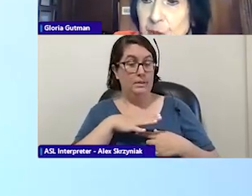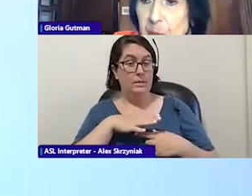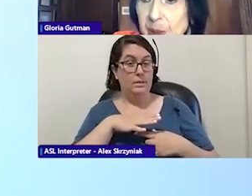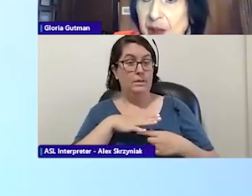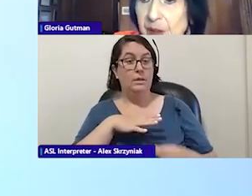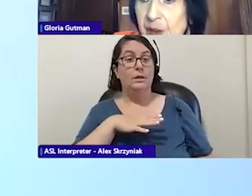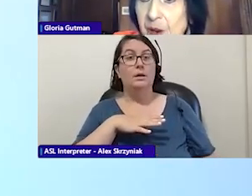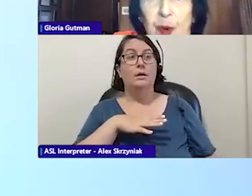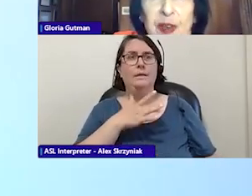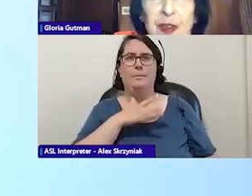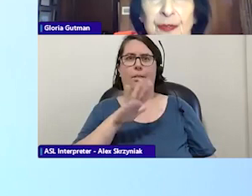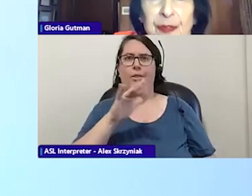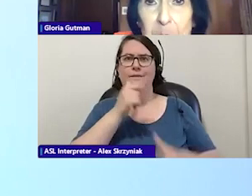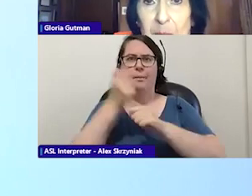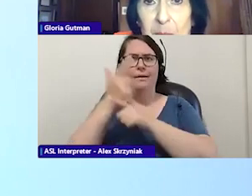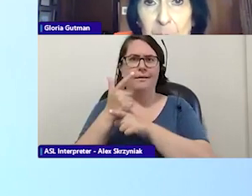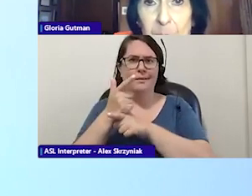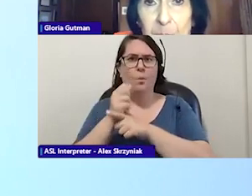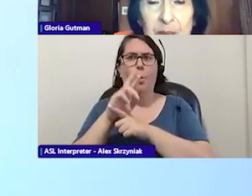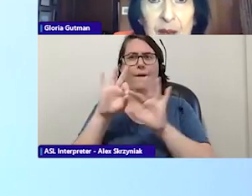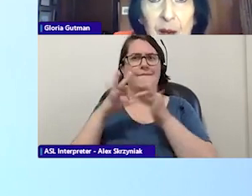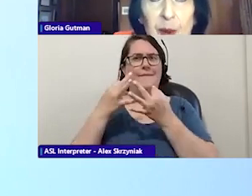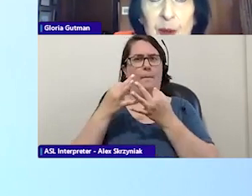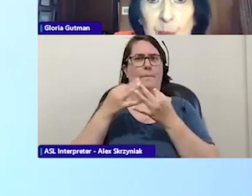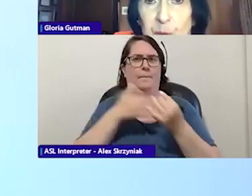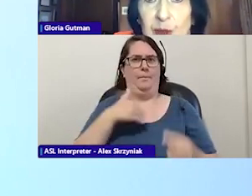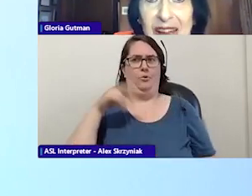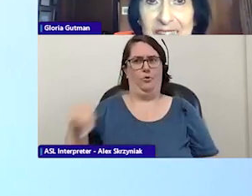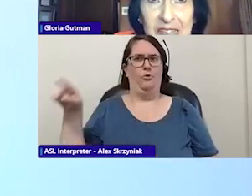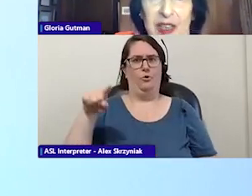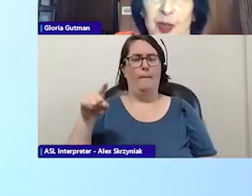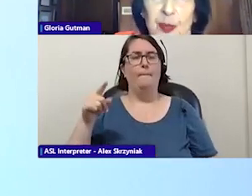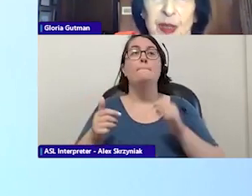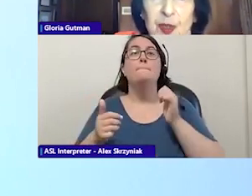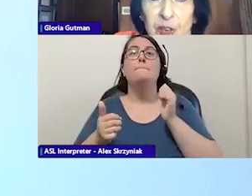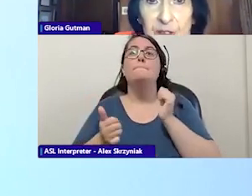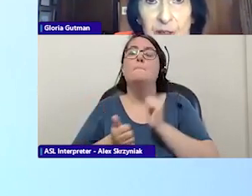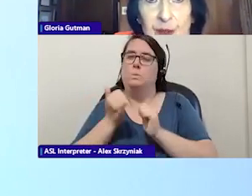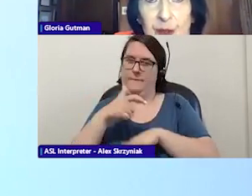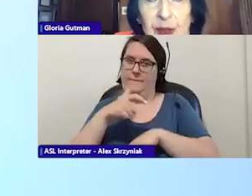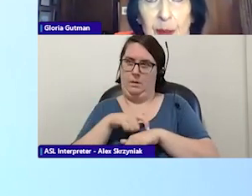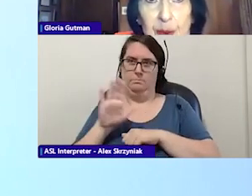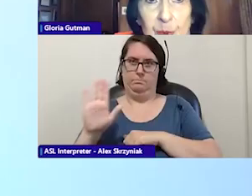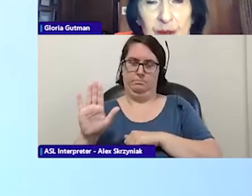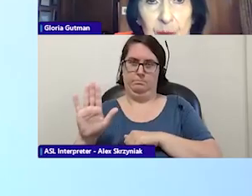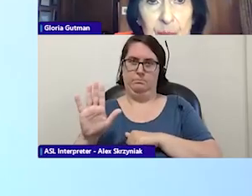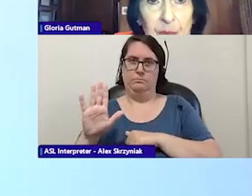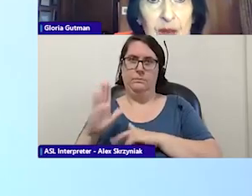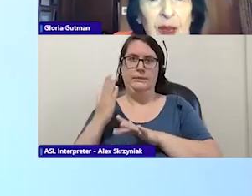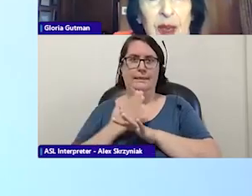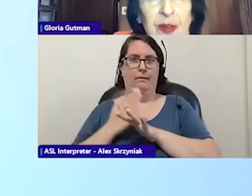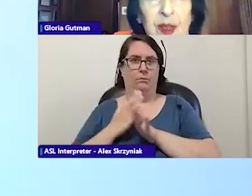their sibling or another family member who is most likely to be psychologically abusing